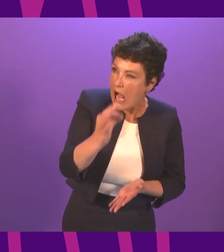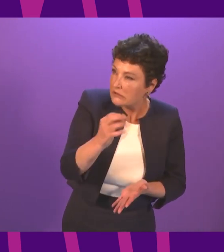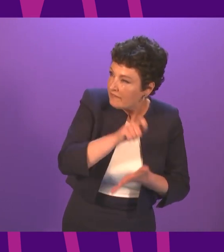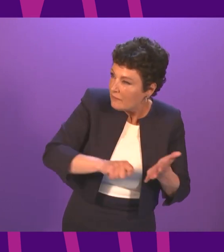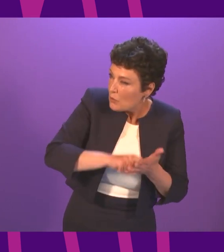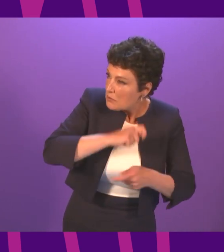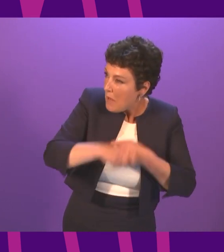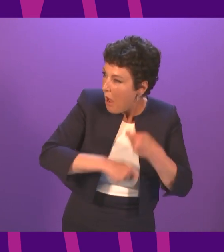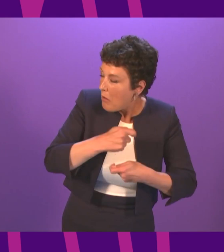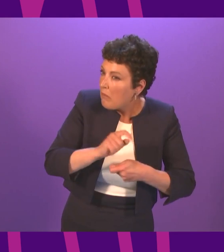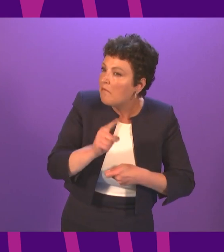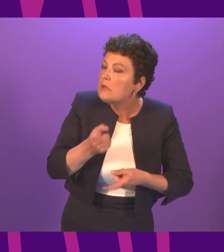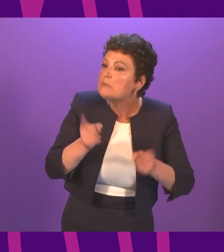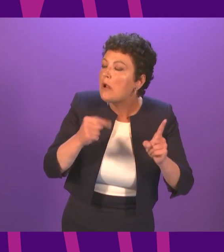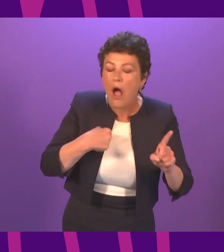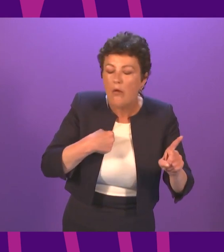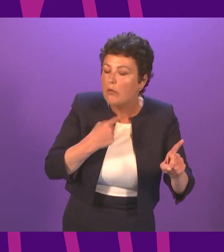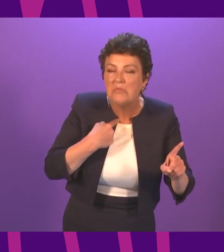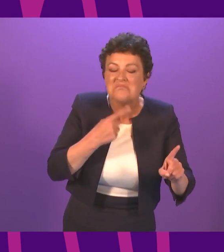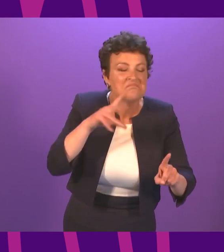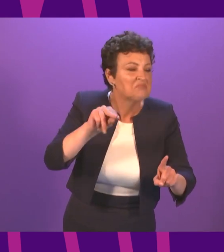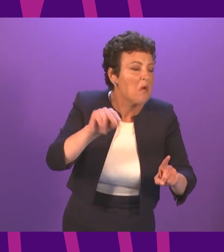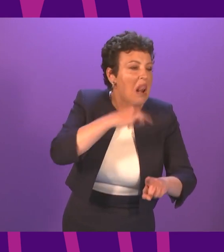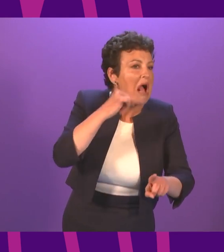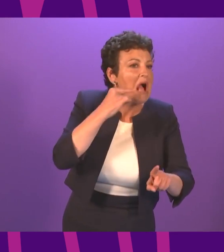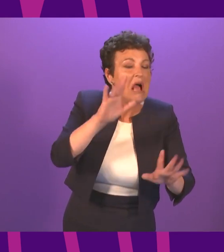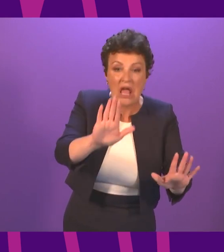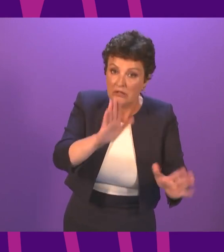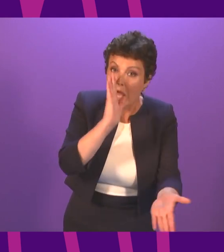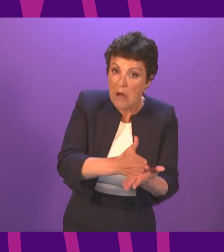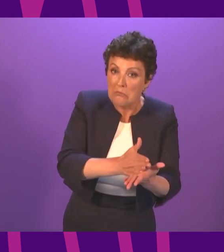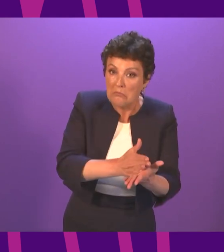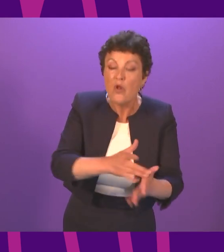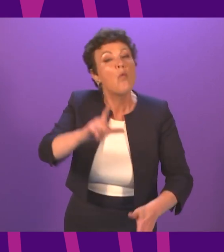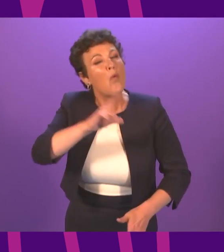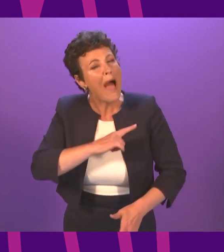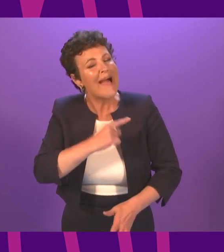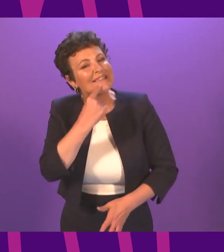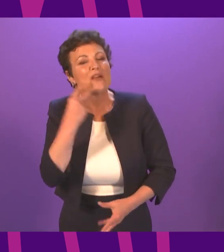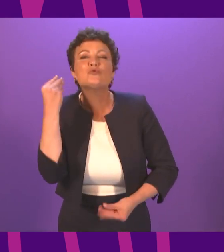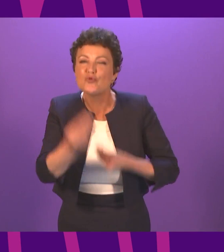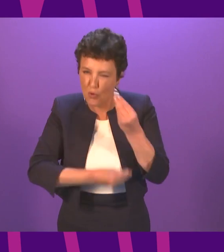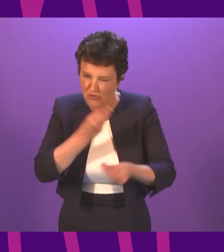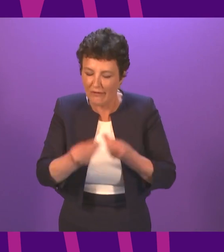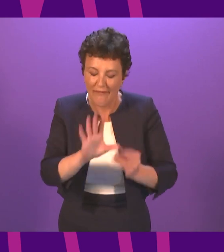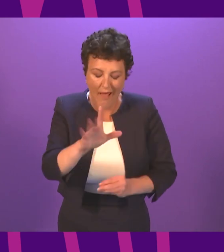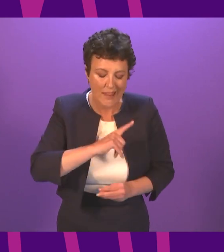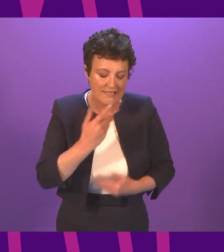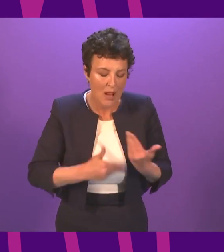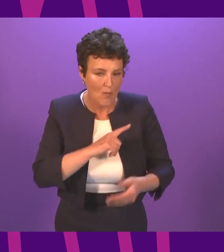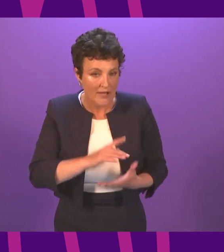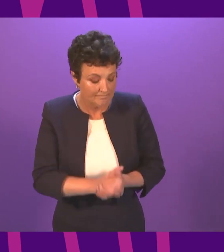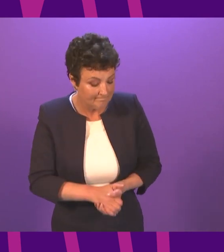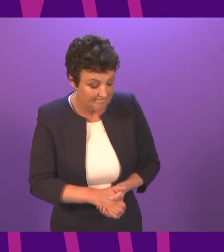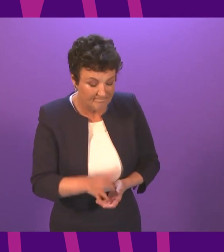simply would not have believed you. And if I've started my speech with a bit of nostalgia, let me also put in a bit of reality. I